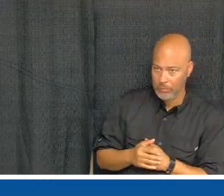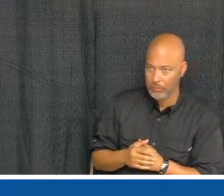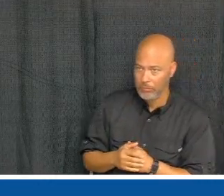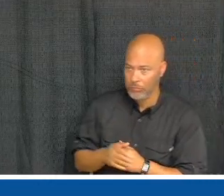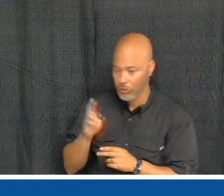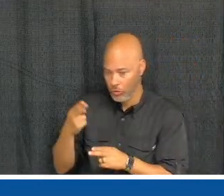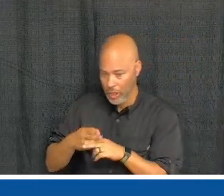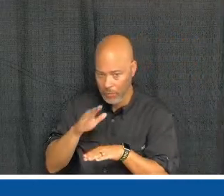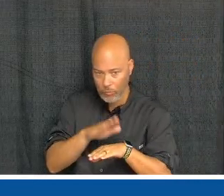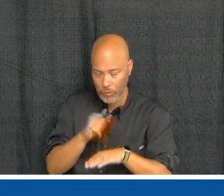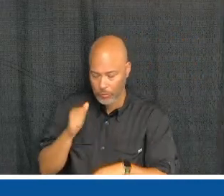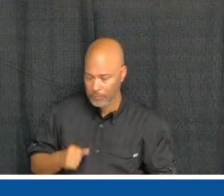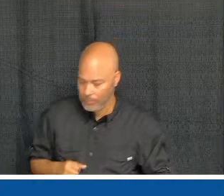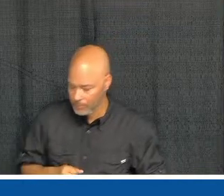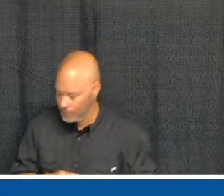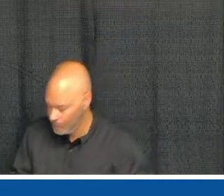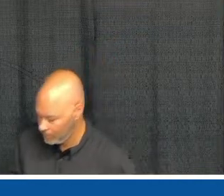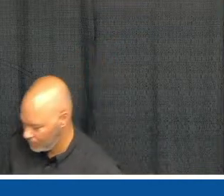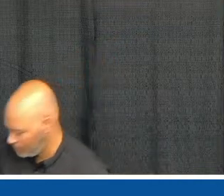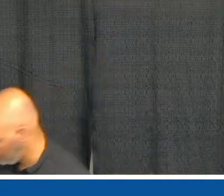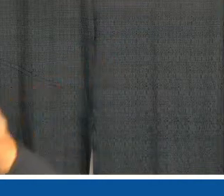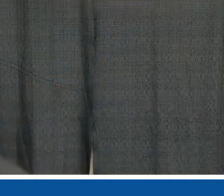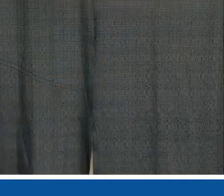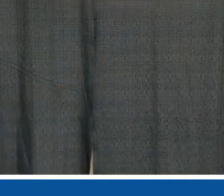was called, or your department name was called.